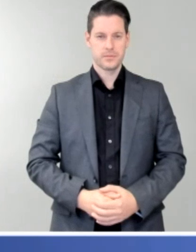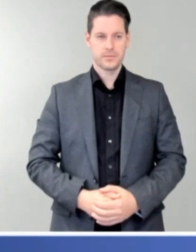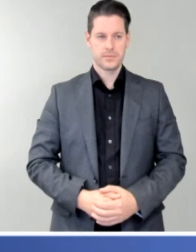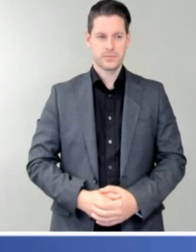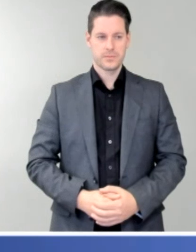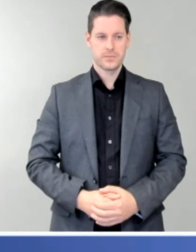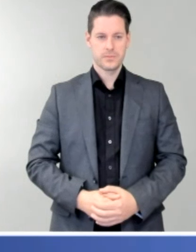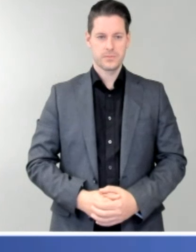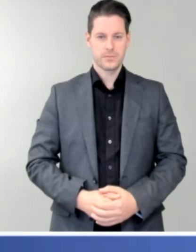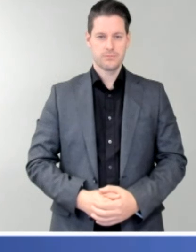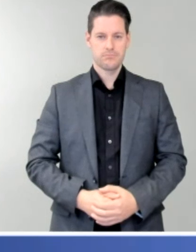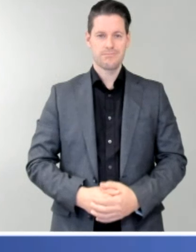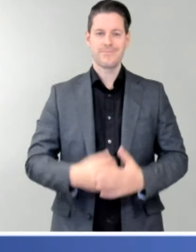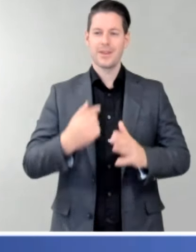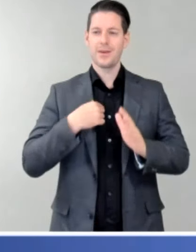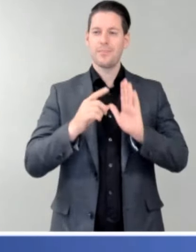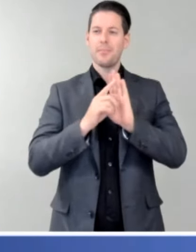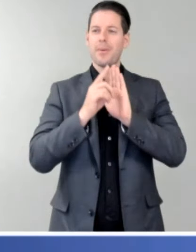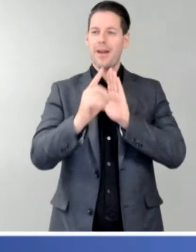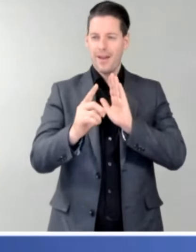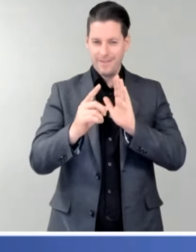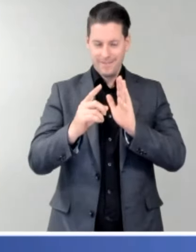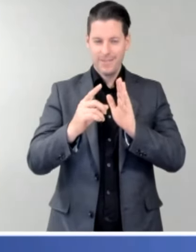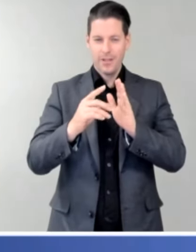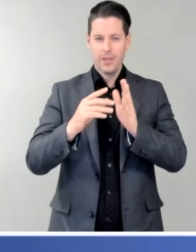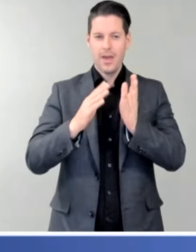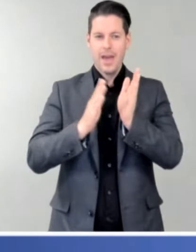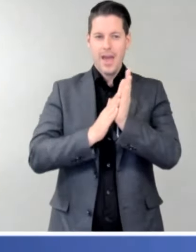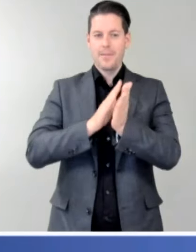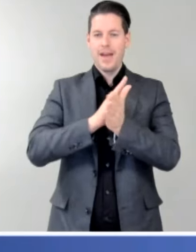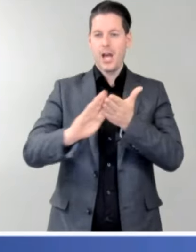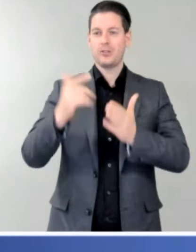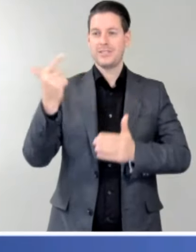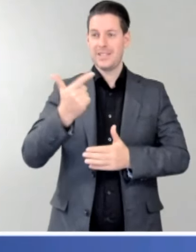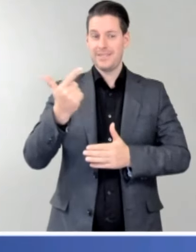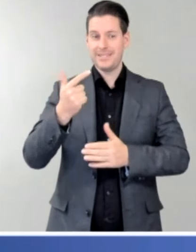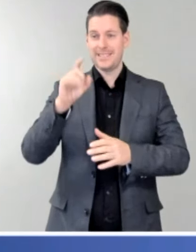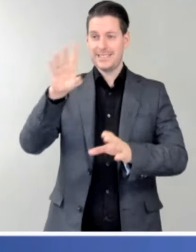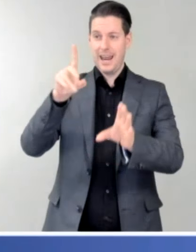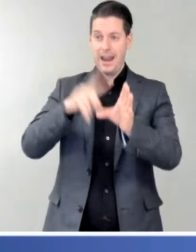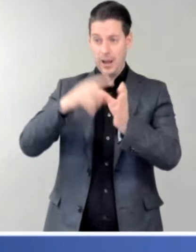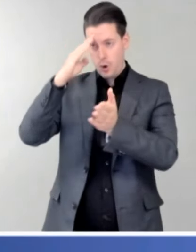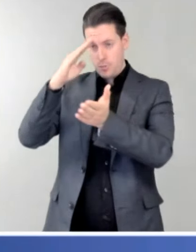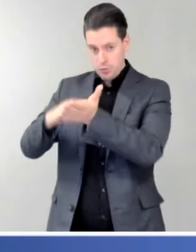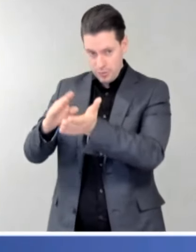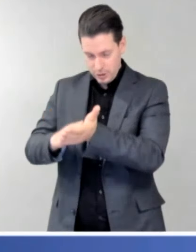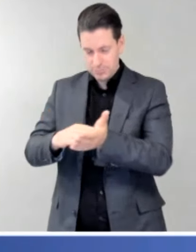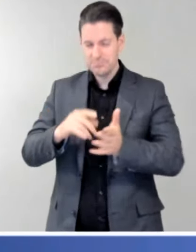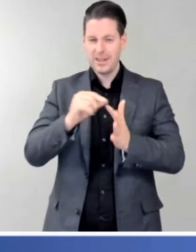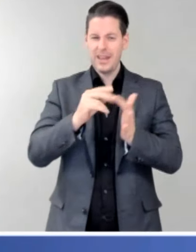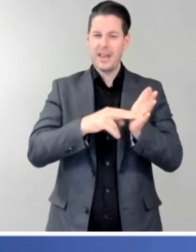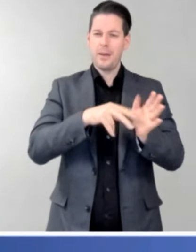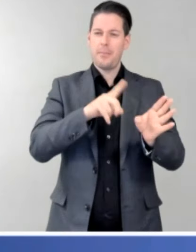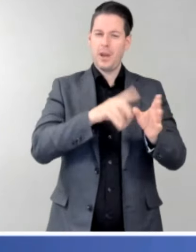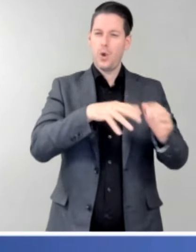On behalf of the host of the MH17 10-year commemoration, the Minister for Foreign Affairs, Senator the Honourable Penny Wong, I would like to